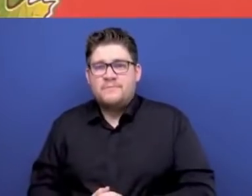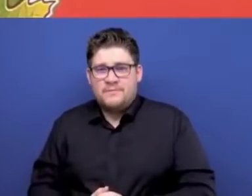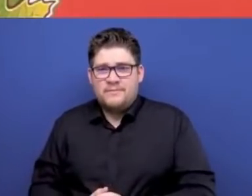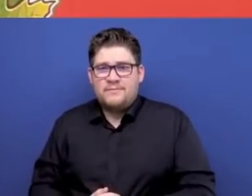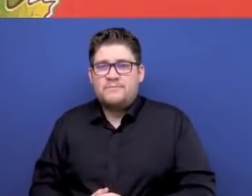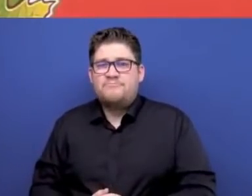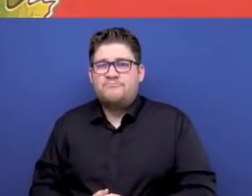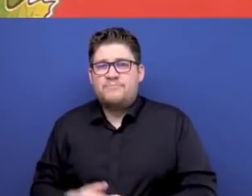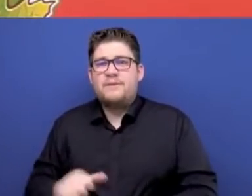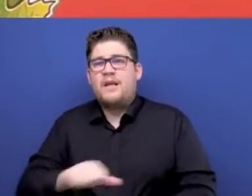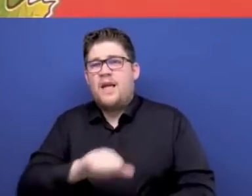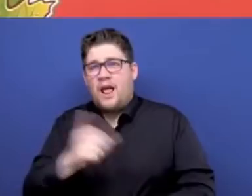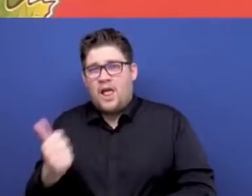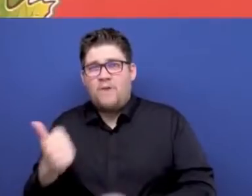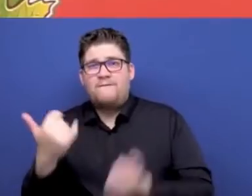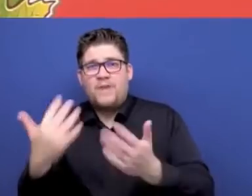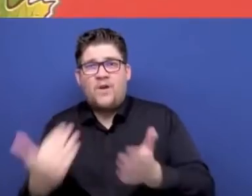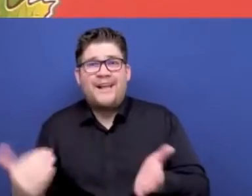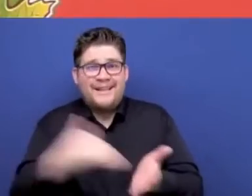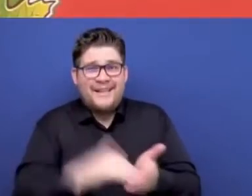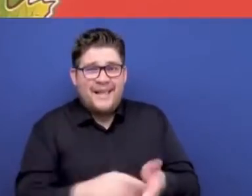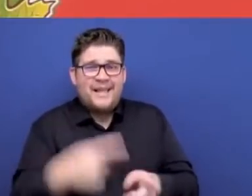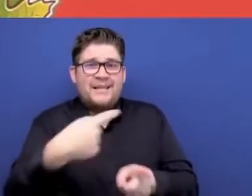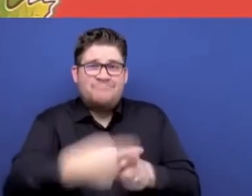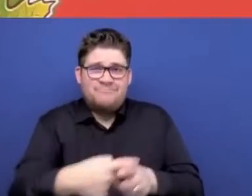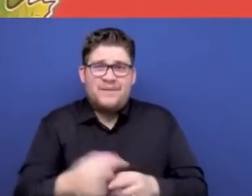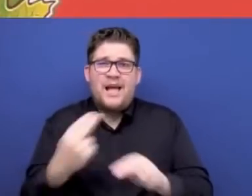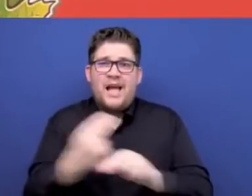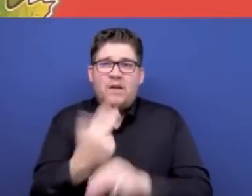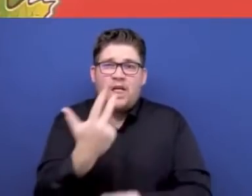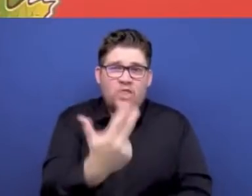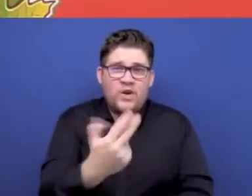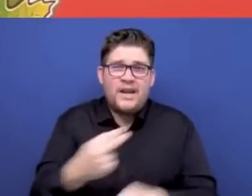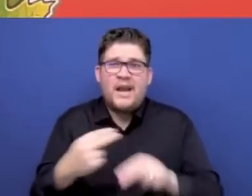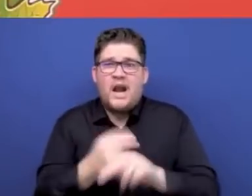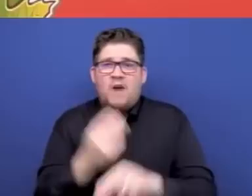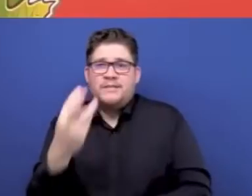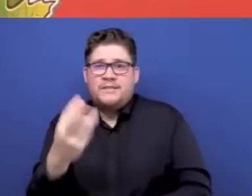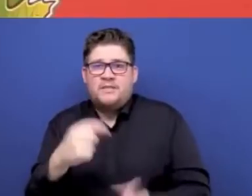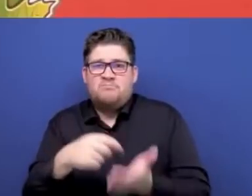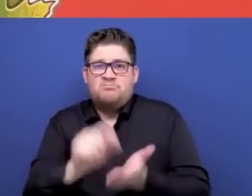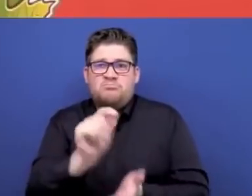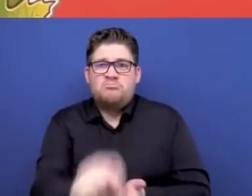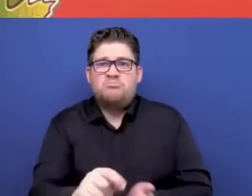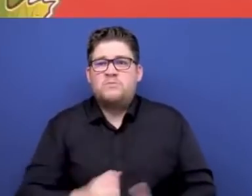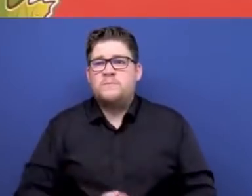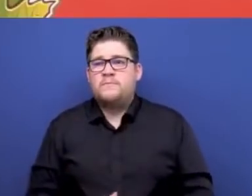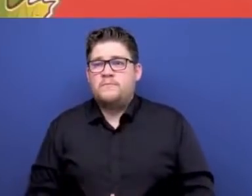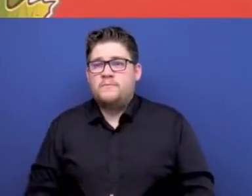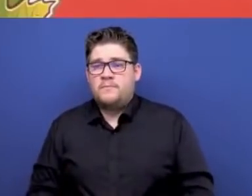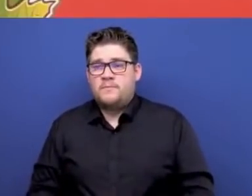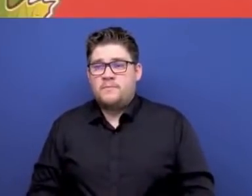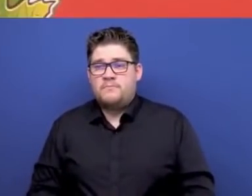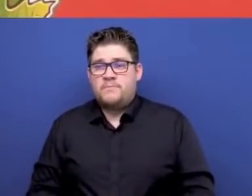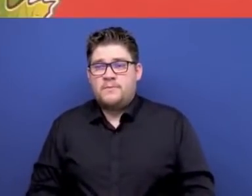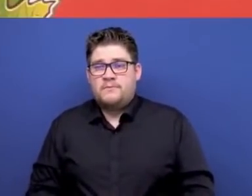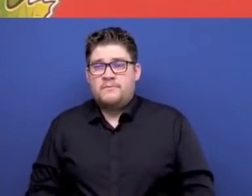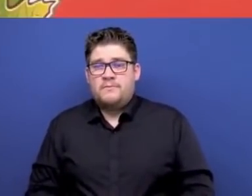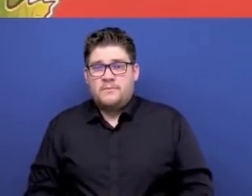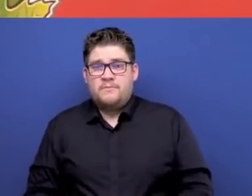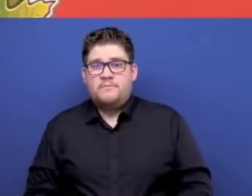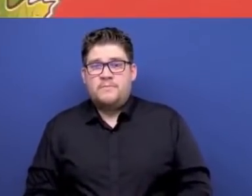Since that incident, both those were on the 26th again. So if anybody was in the air of any of those incidents